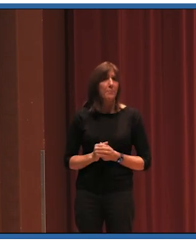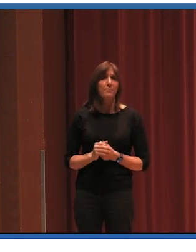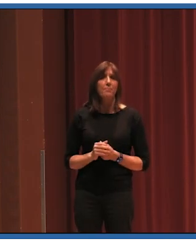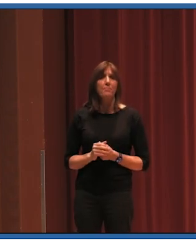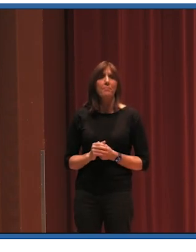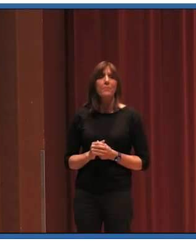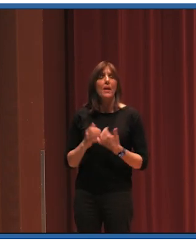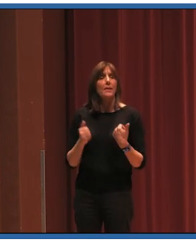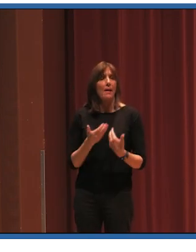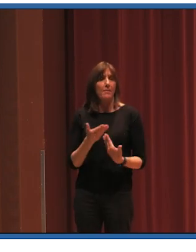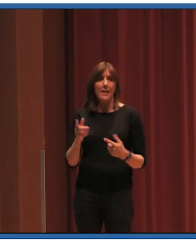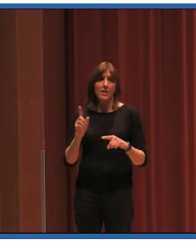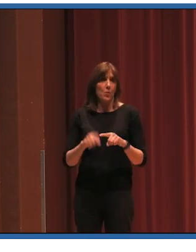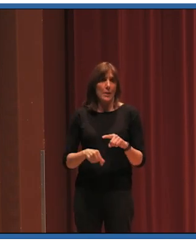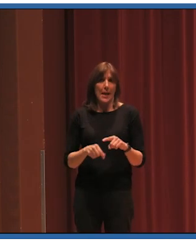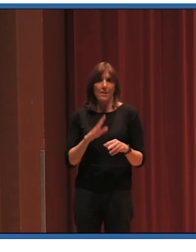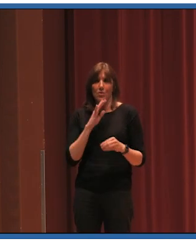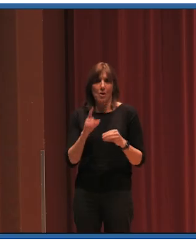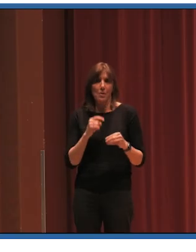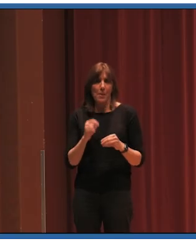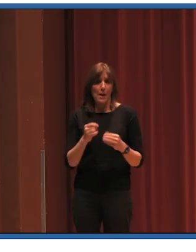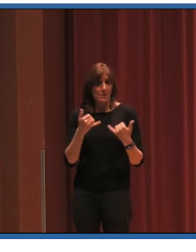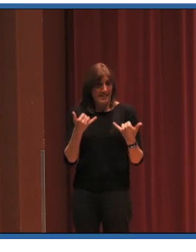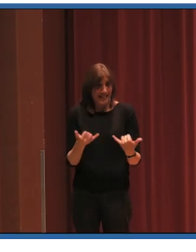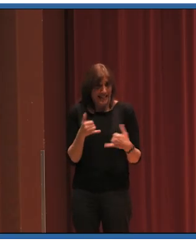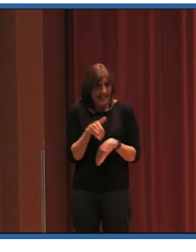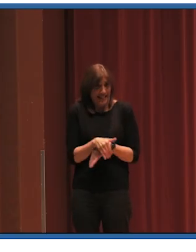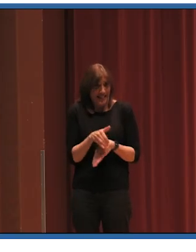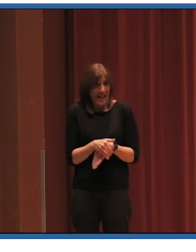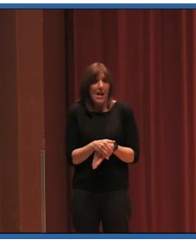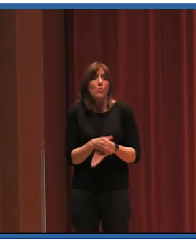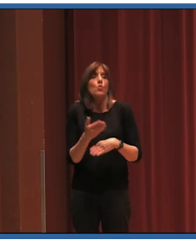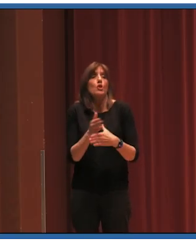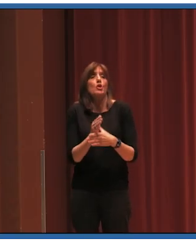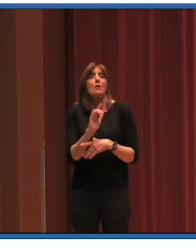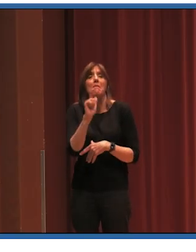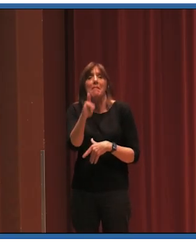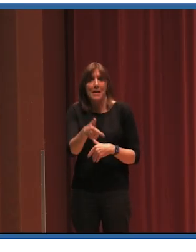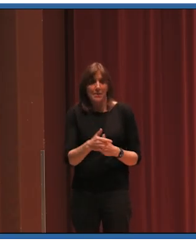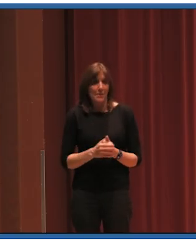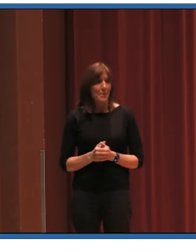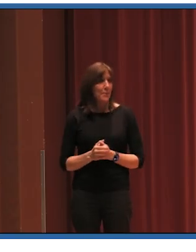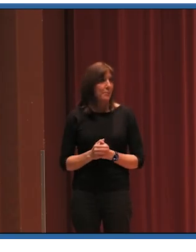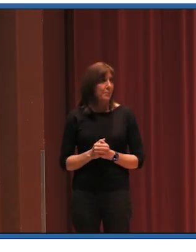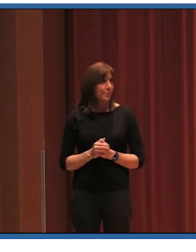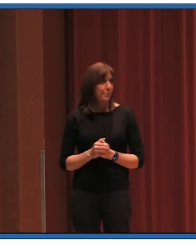stuff we can't get to, we will be sure to find answers for and to share out later.